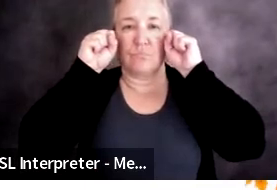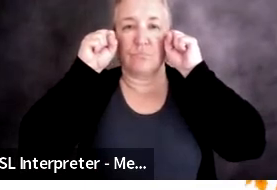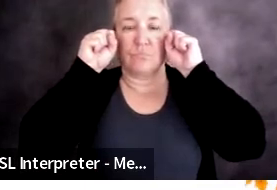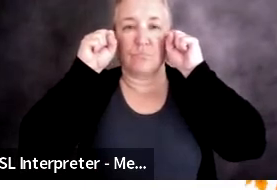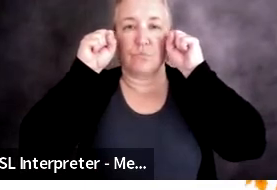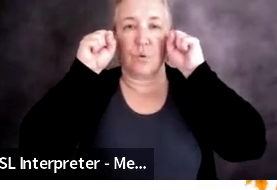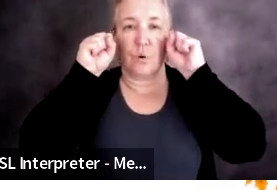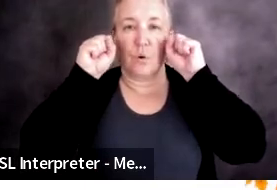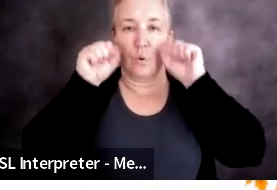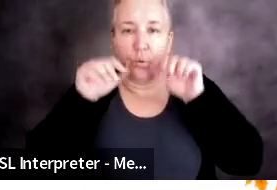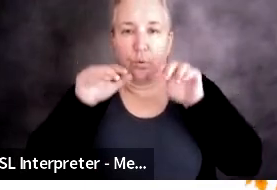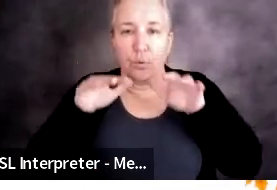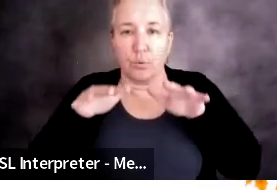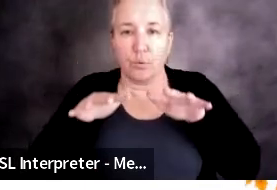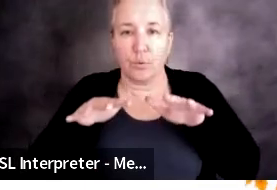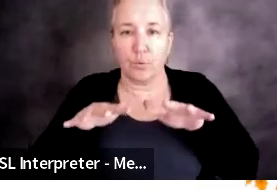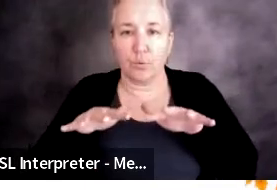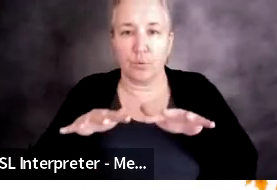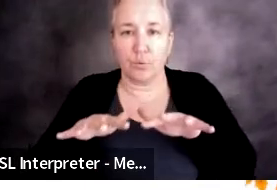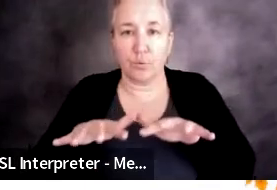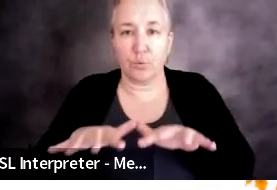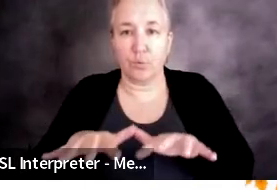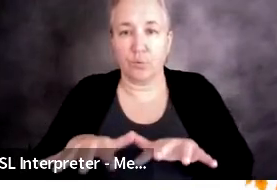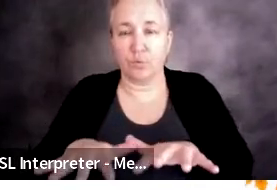And we're going to breathe out.